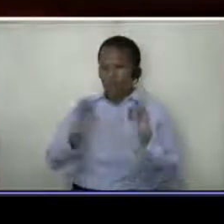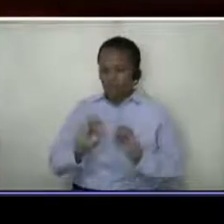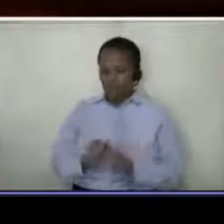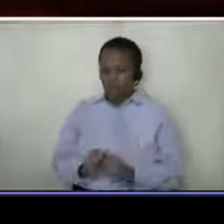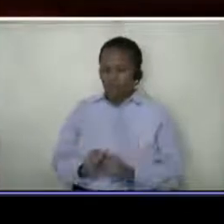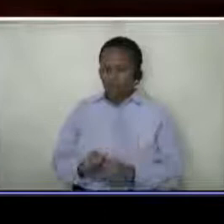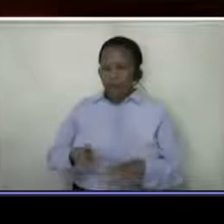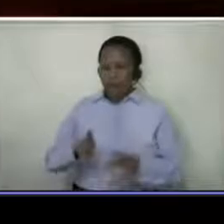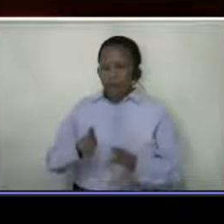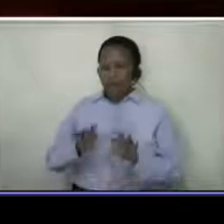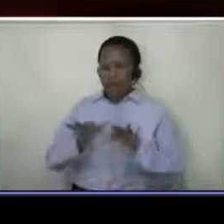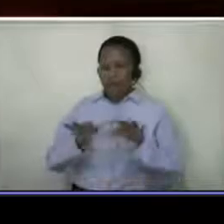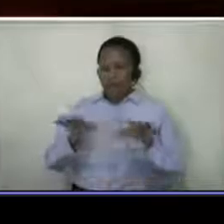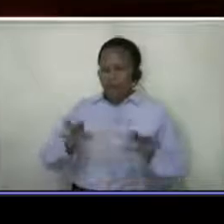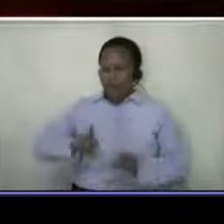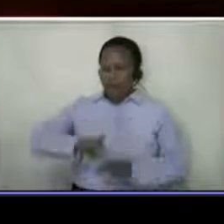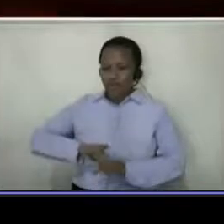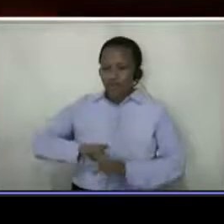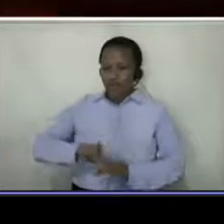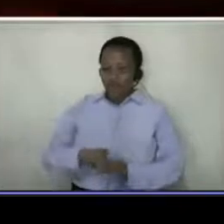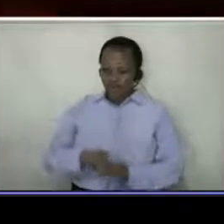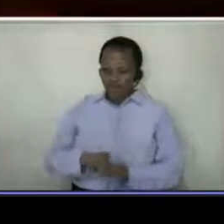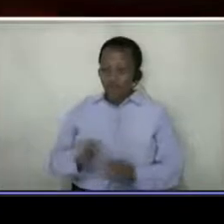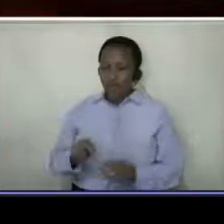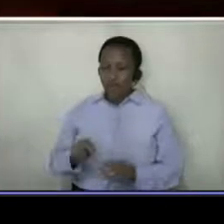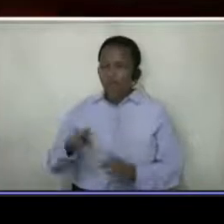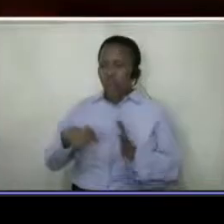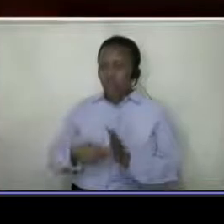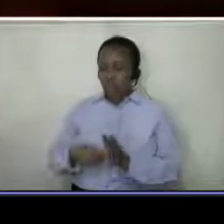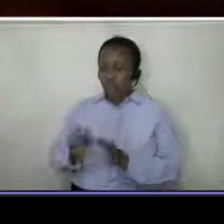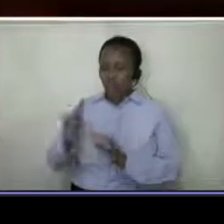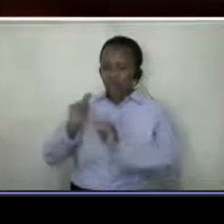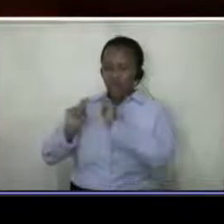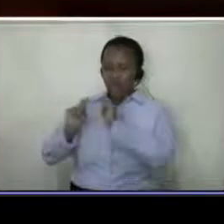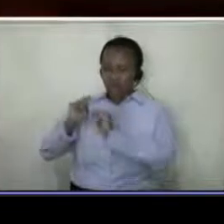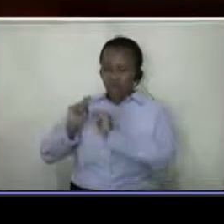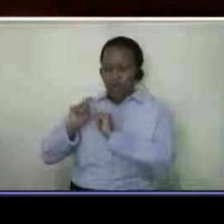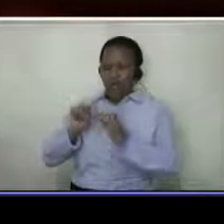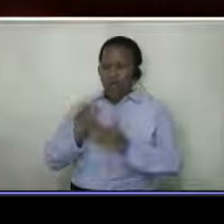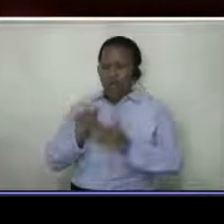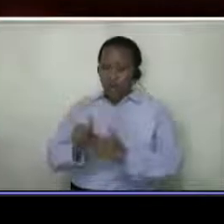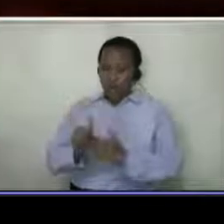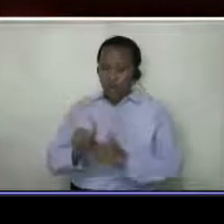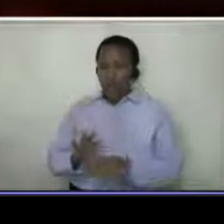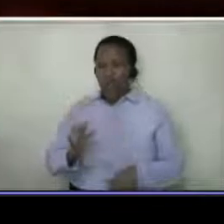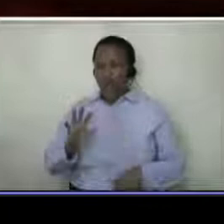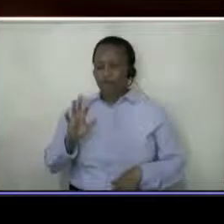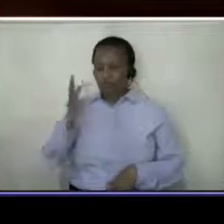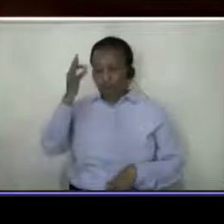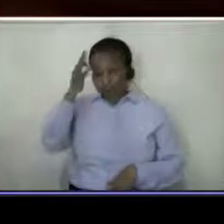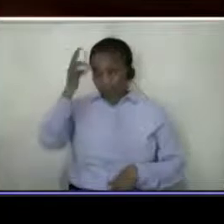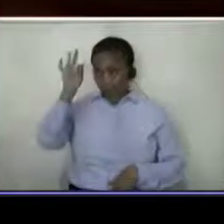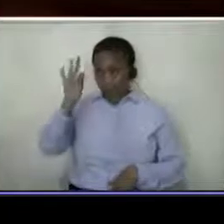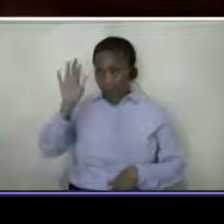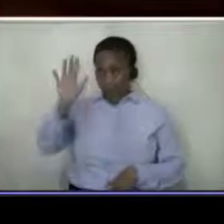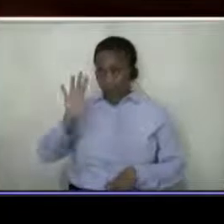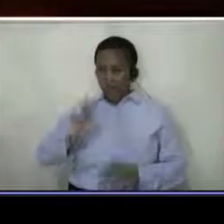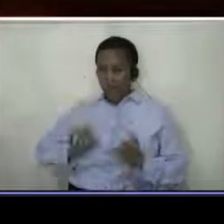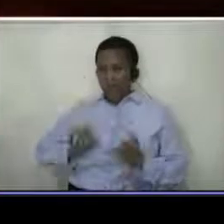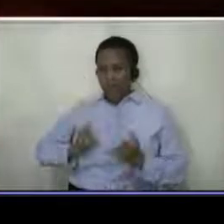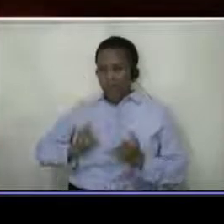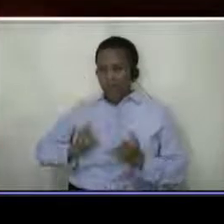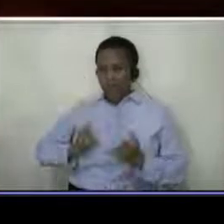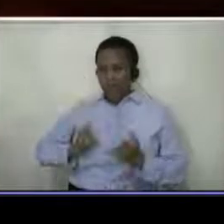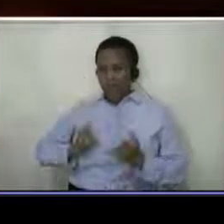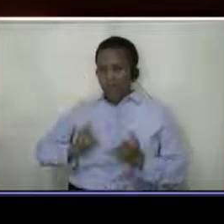public participation and an increased role for traditional leaders in local governments would be of utmost importance in order to